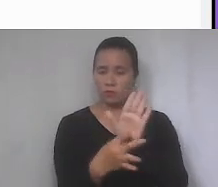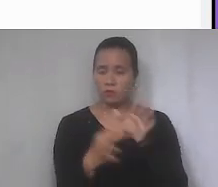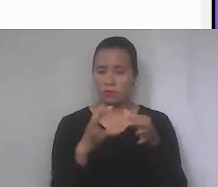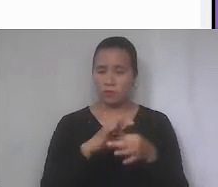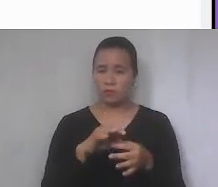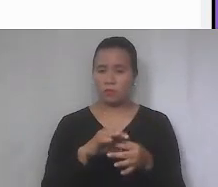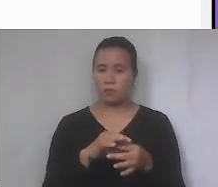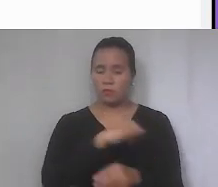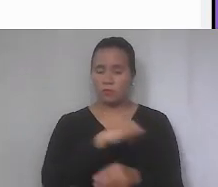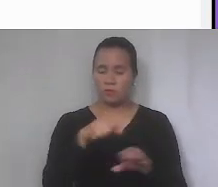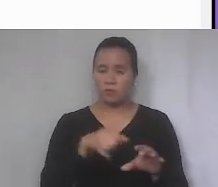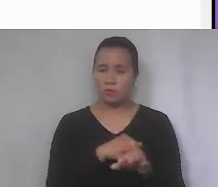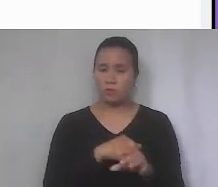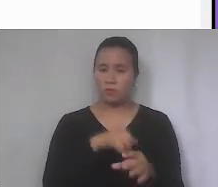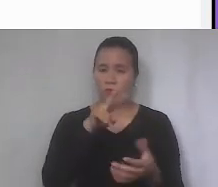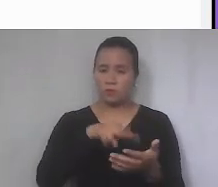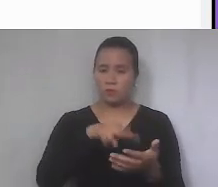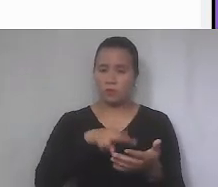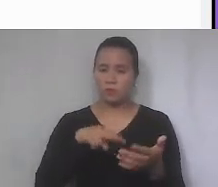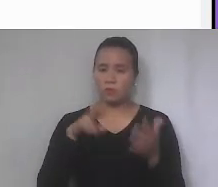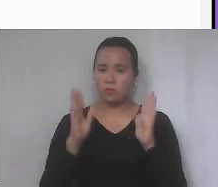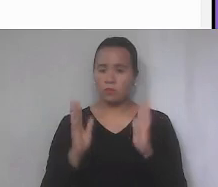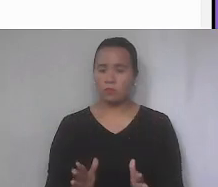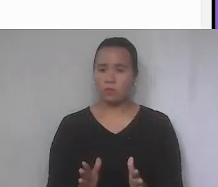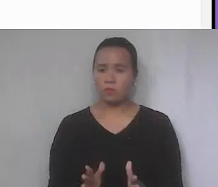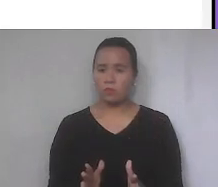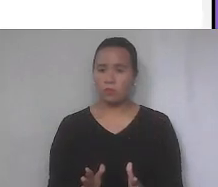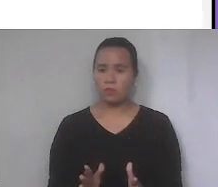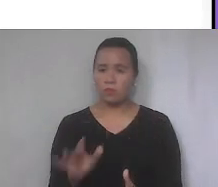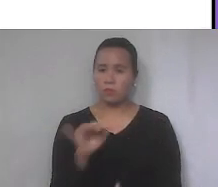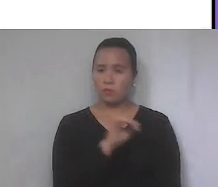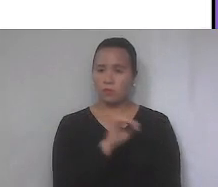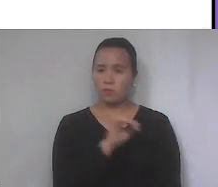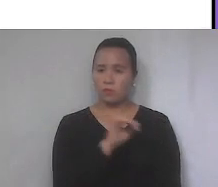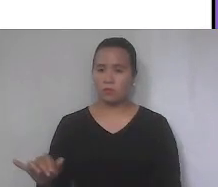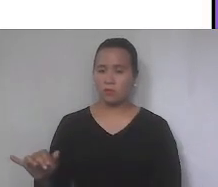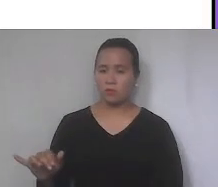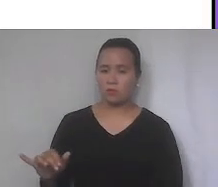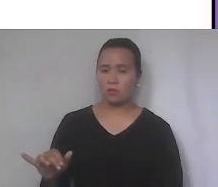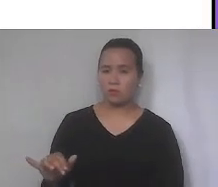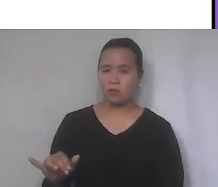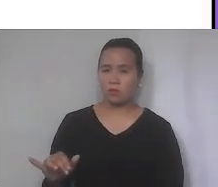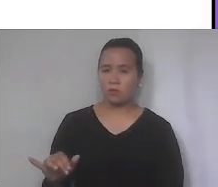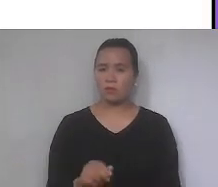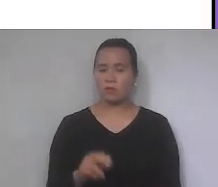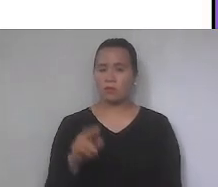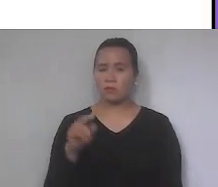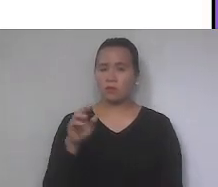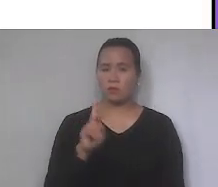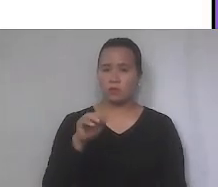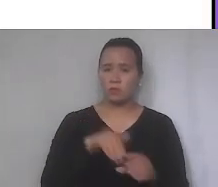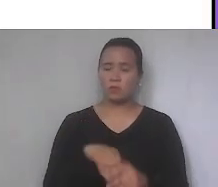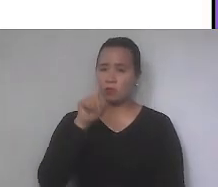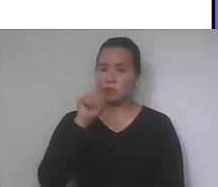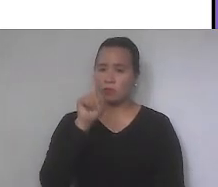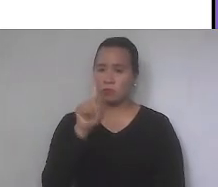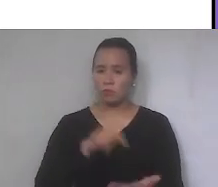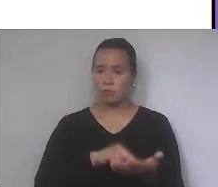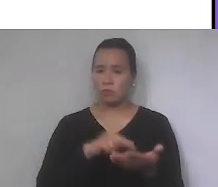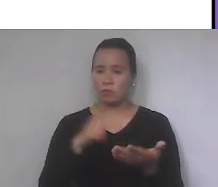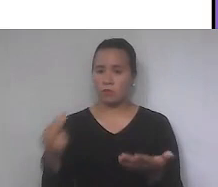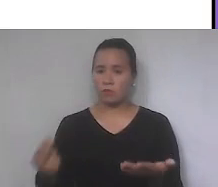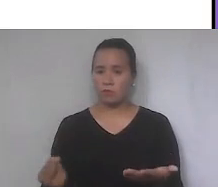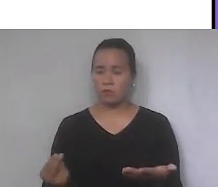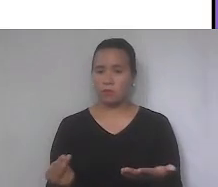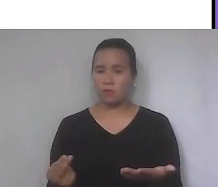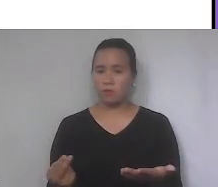and all the same features of Immersive Reader that we have talked about earlier. Immersive Reader is also available